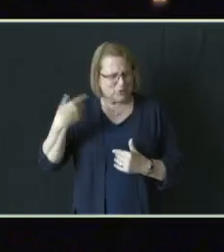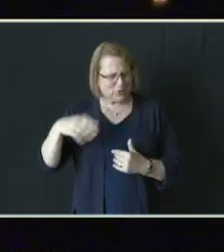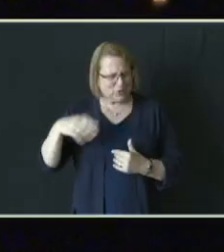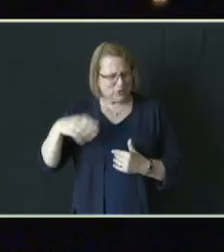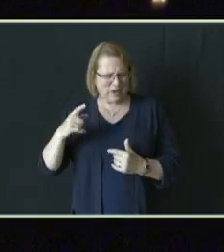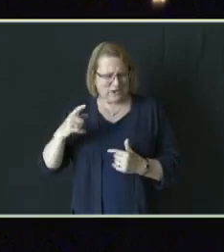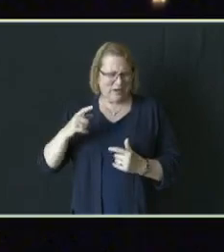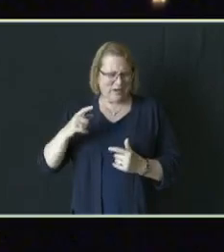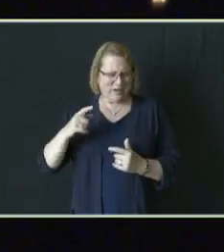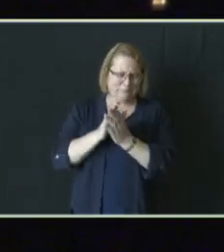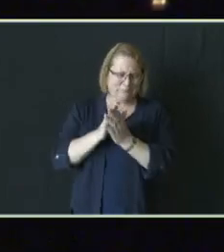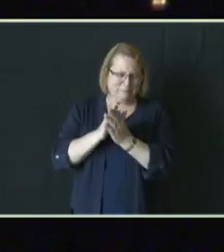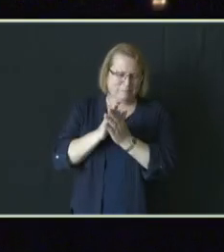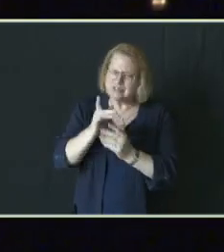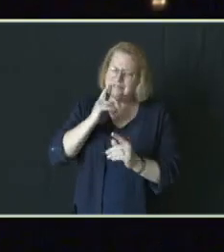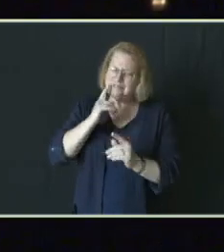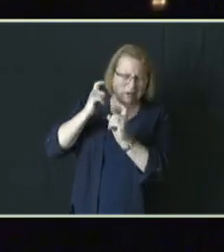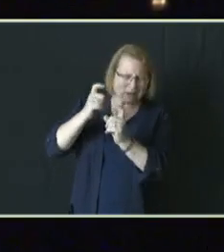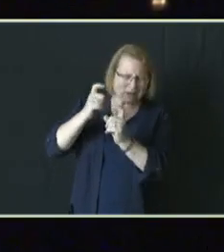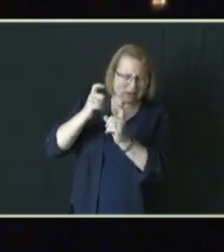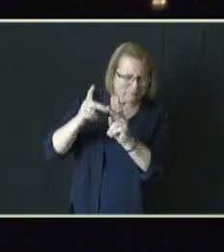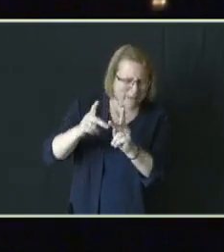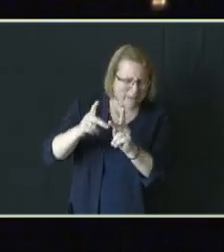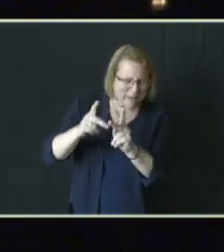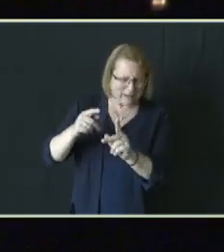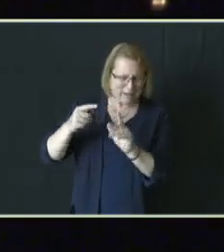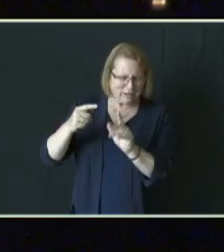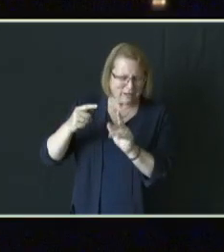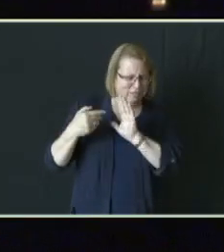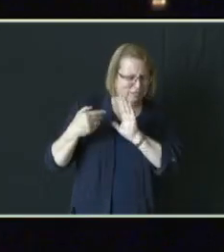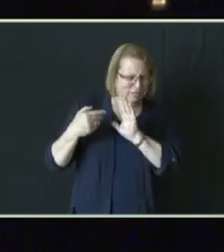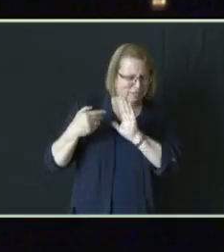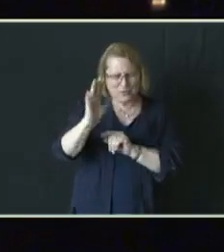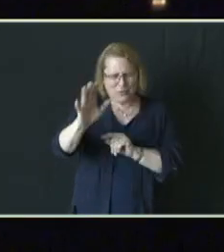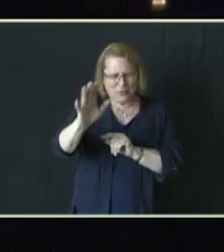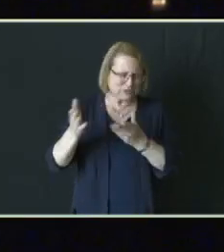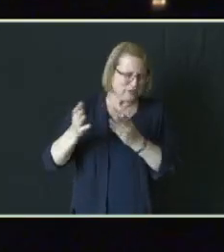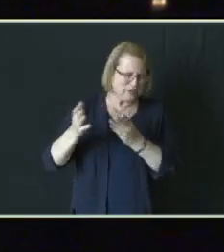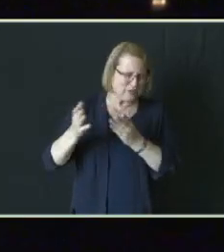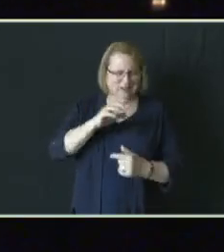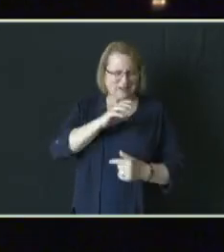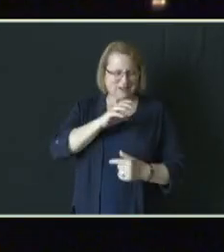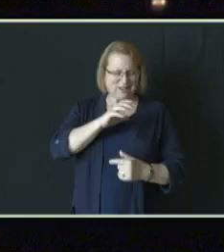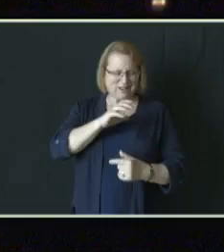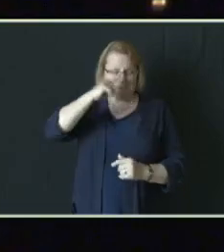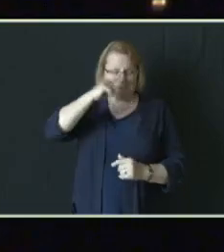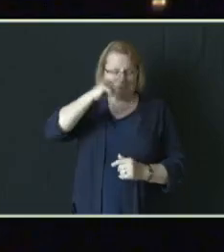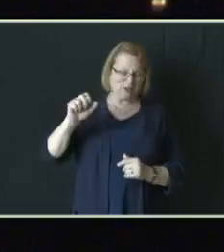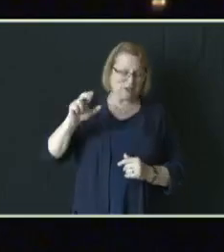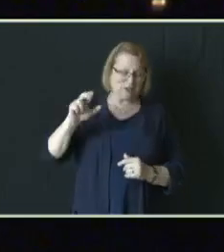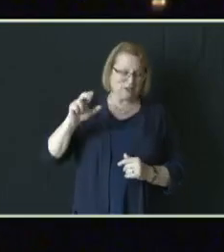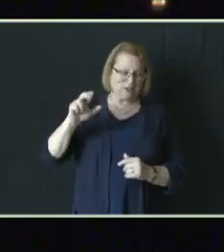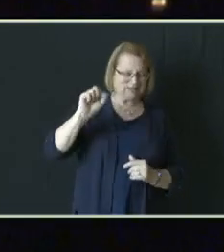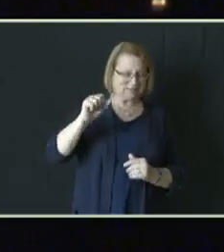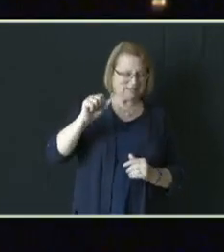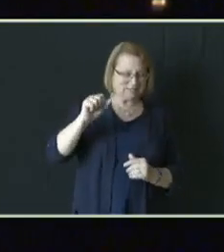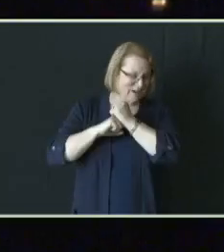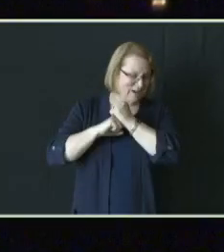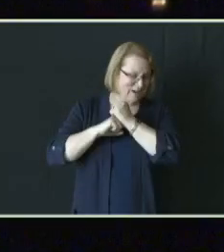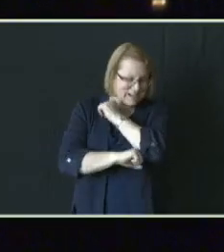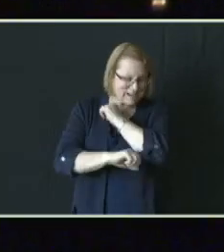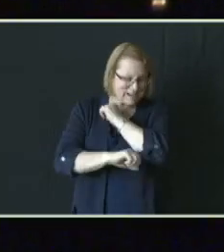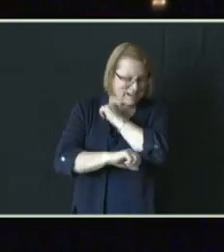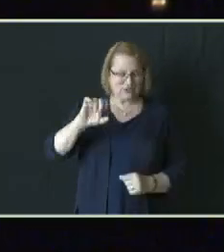Caucus Foundation, Cristo Rey Jesuit High Schools Network, Boy Scouts of America, Voluntary